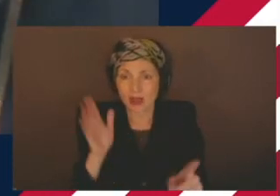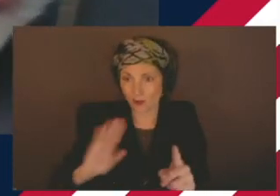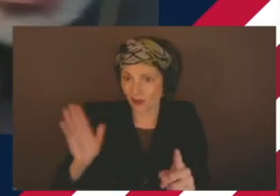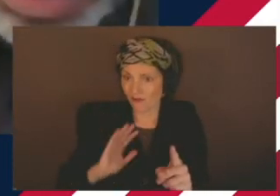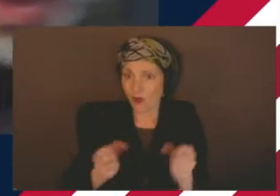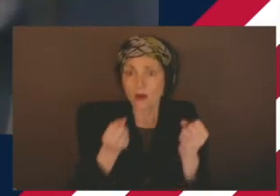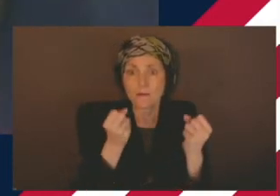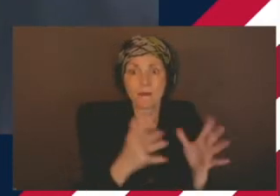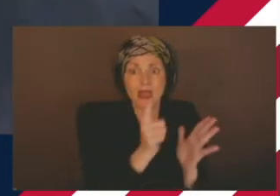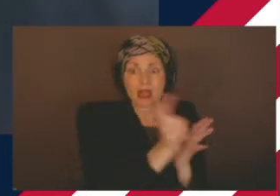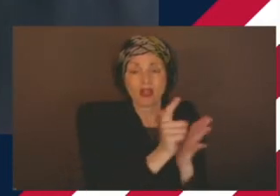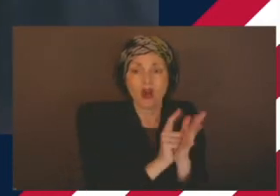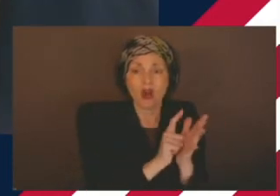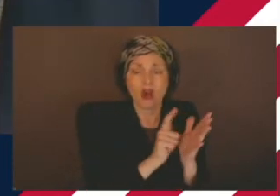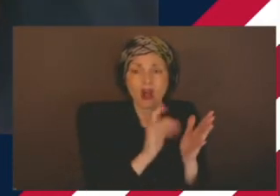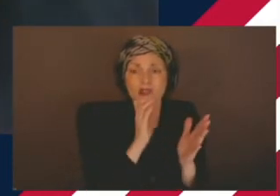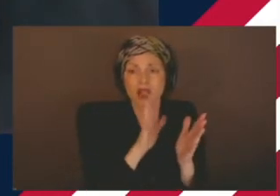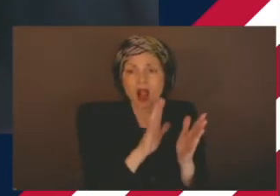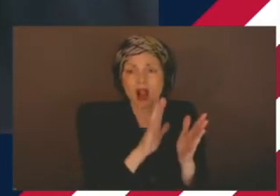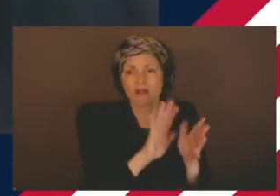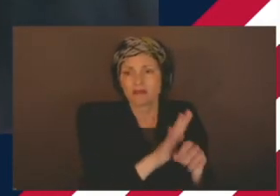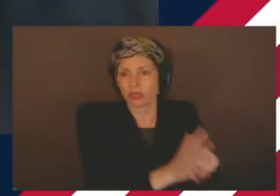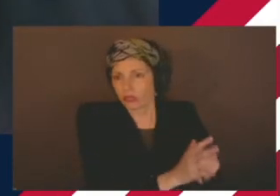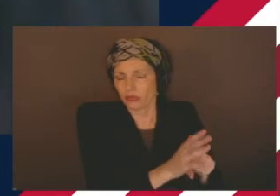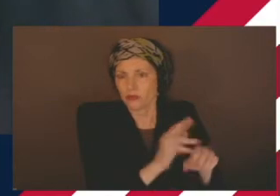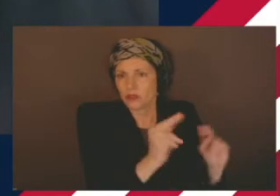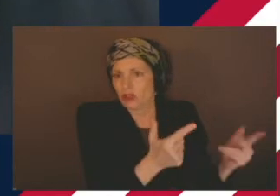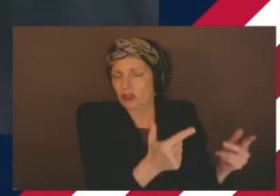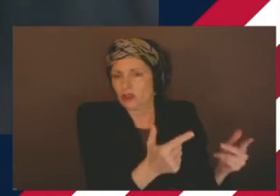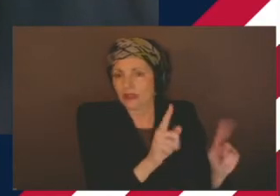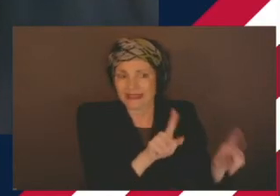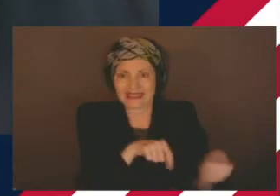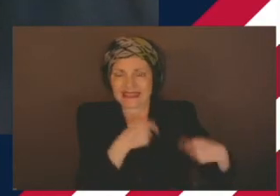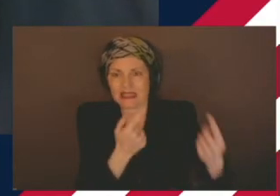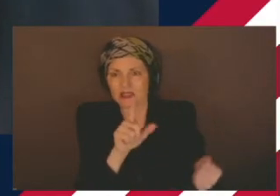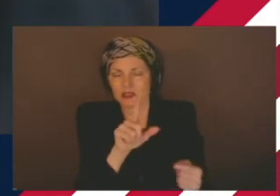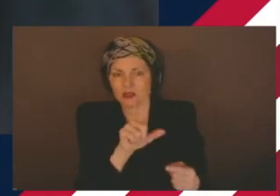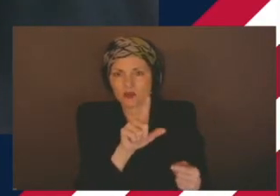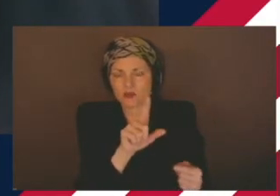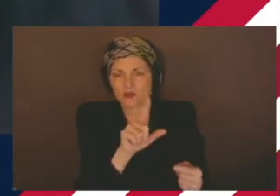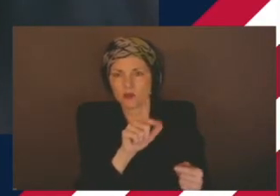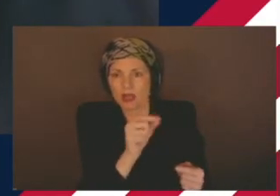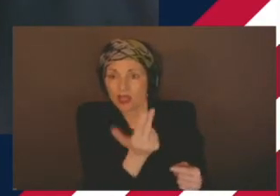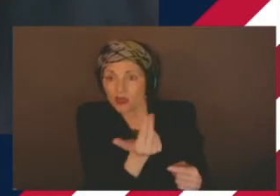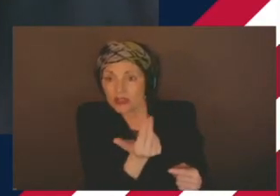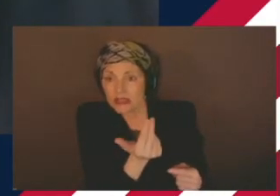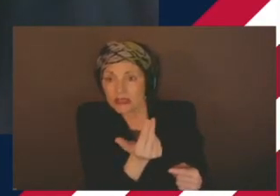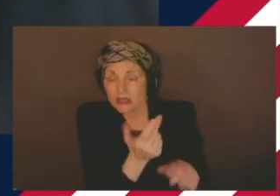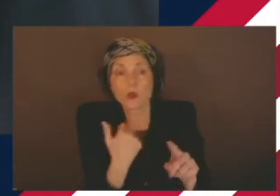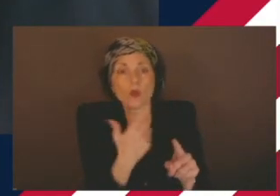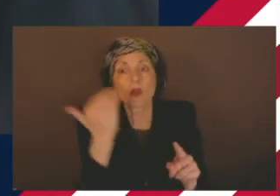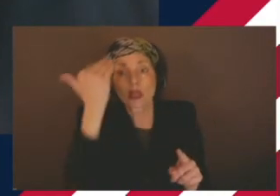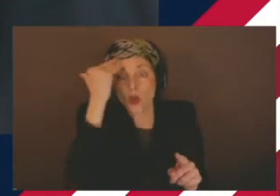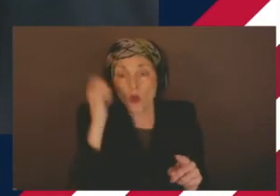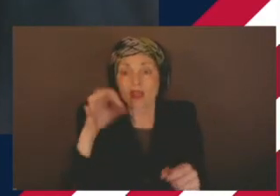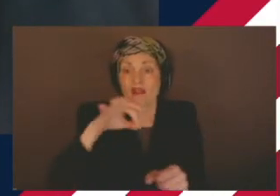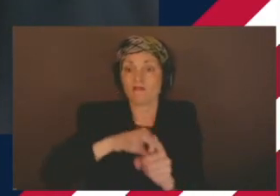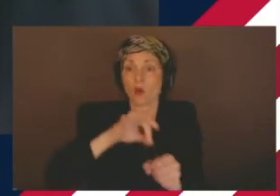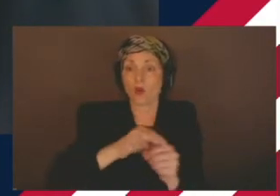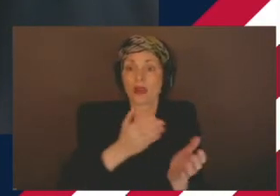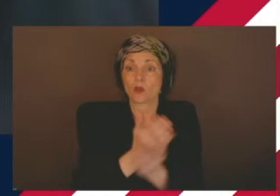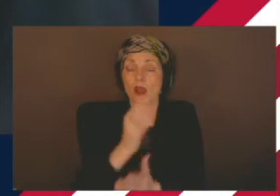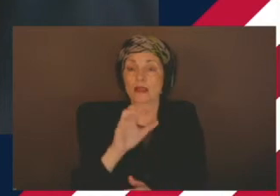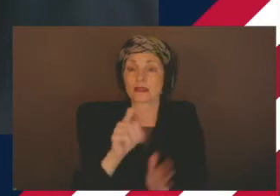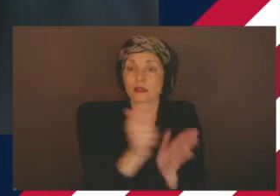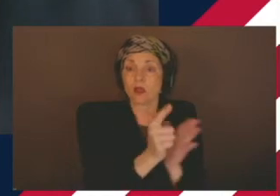since 2013. Specifically, we know that Voting Rights Act has been blocked for